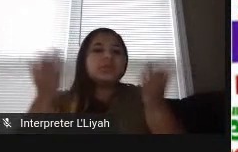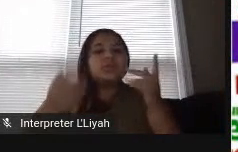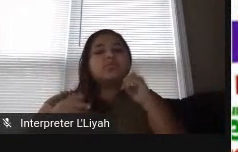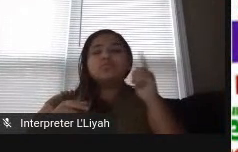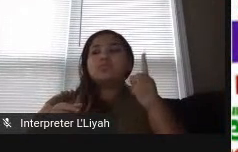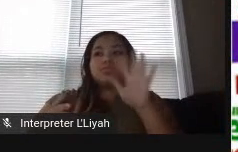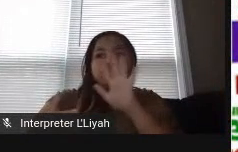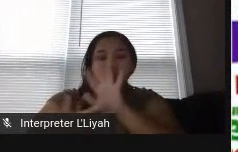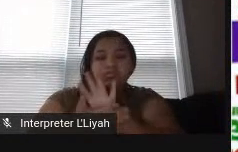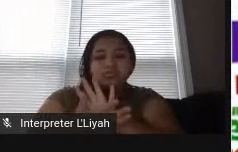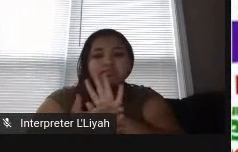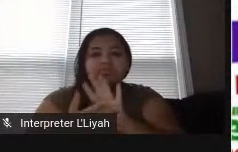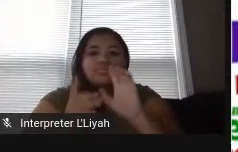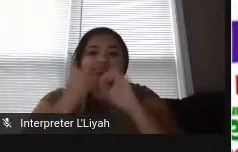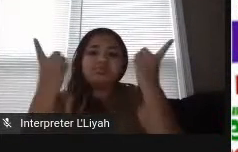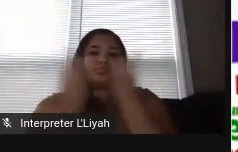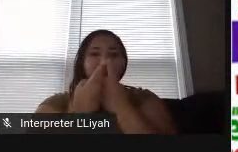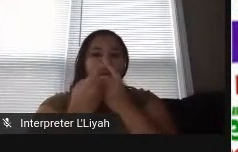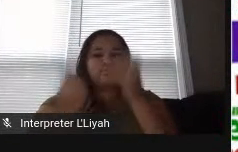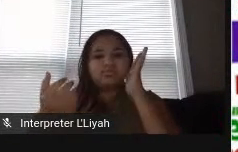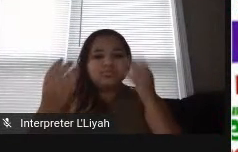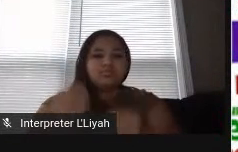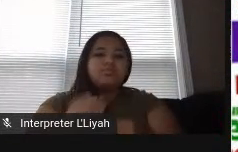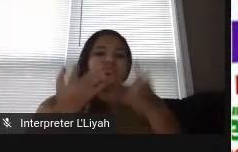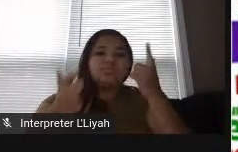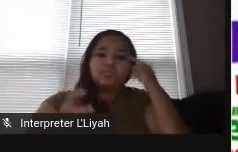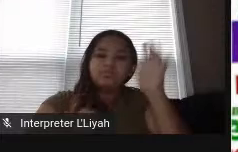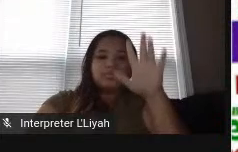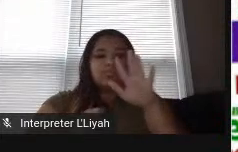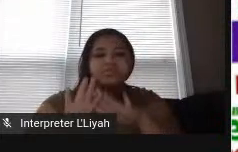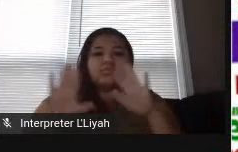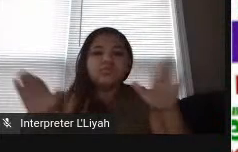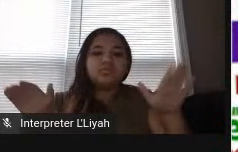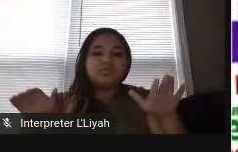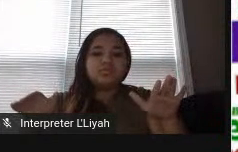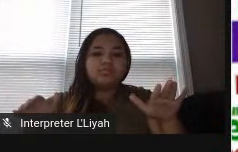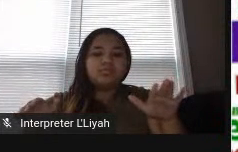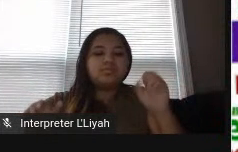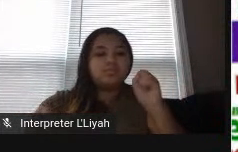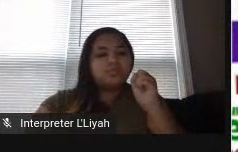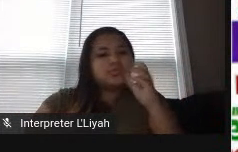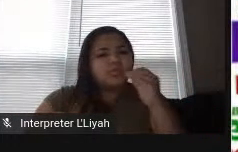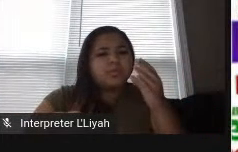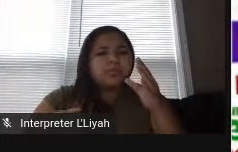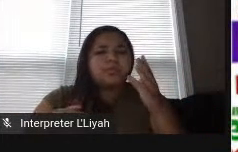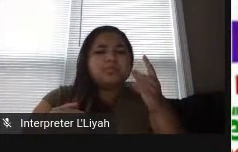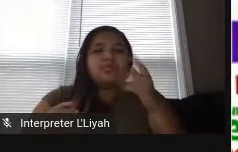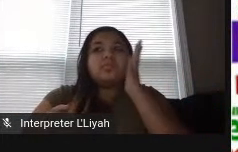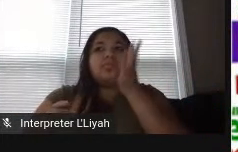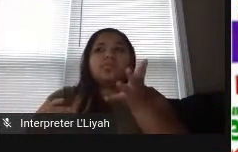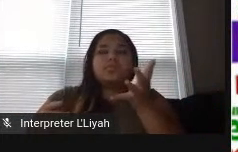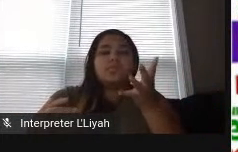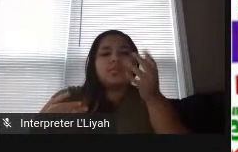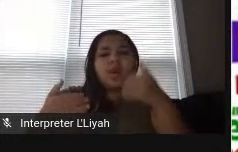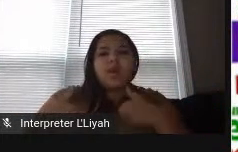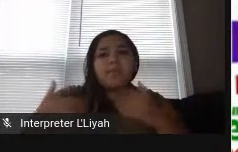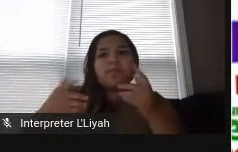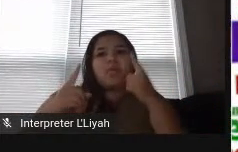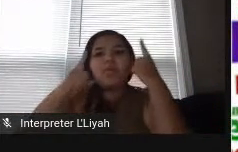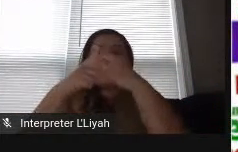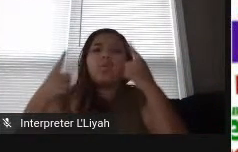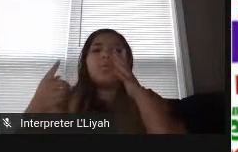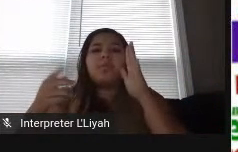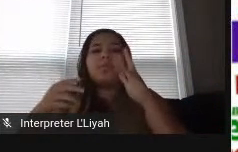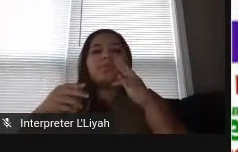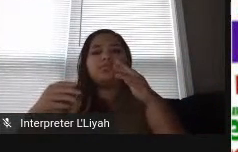that the school district will provide for your child. So basically, it has goals that